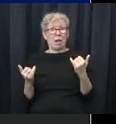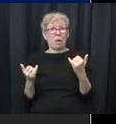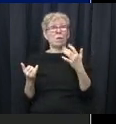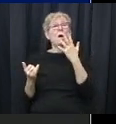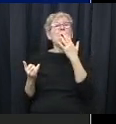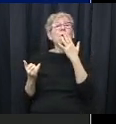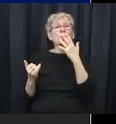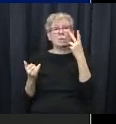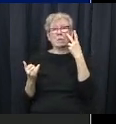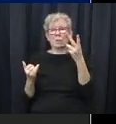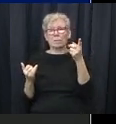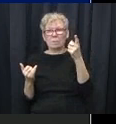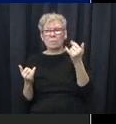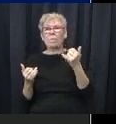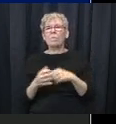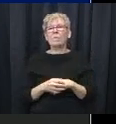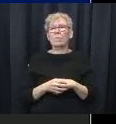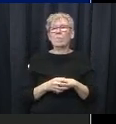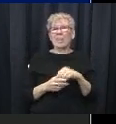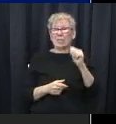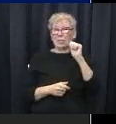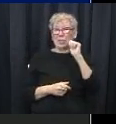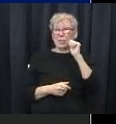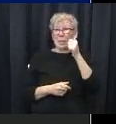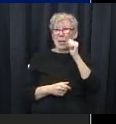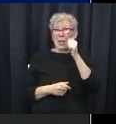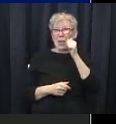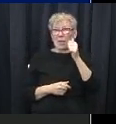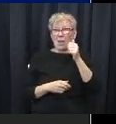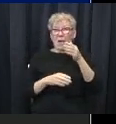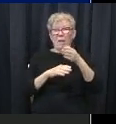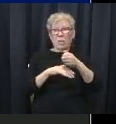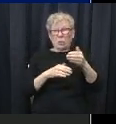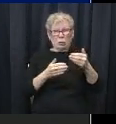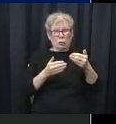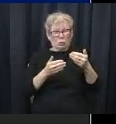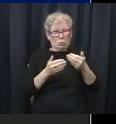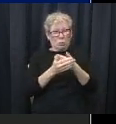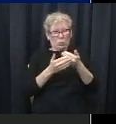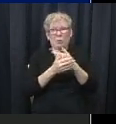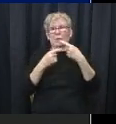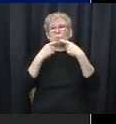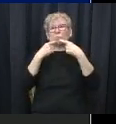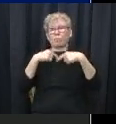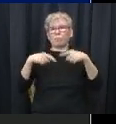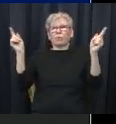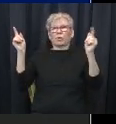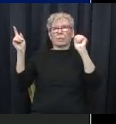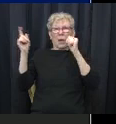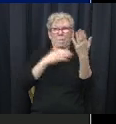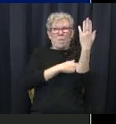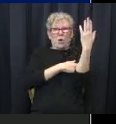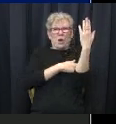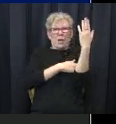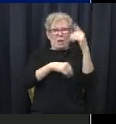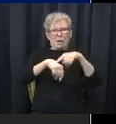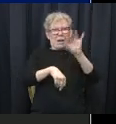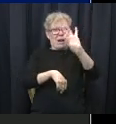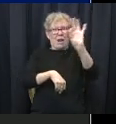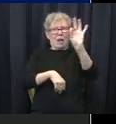public health order goes into effect tomorrow at 9 a.m. In just a couple of slides. But as the governor